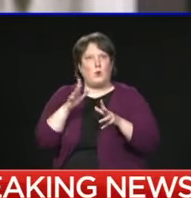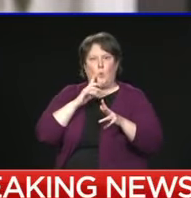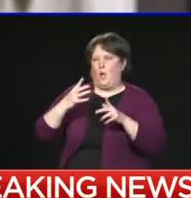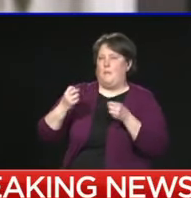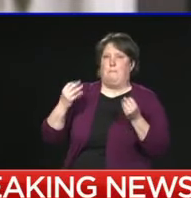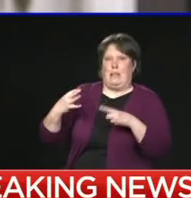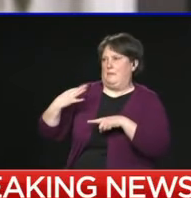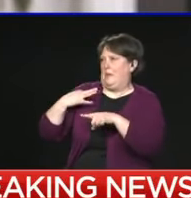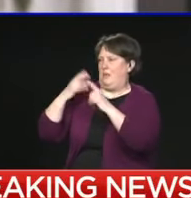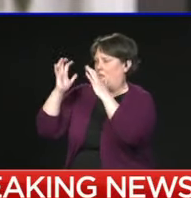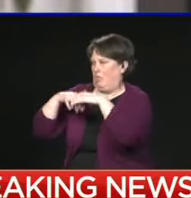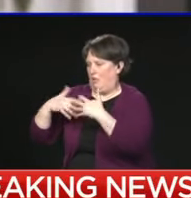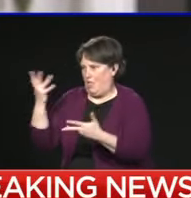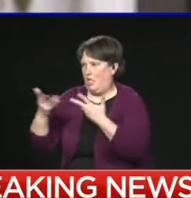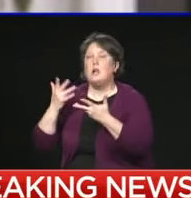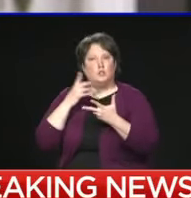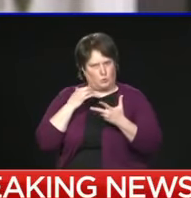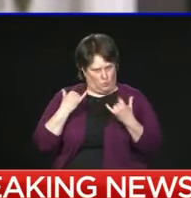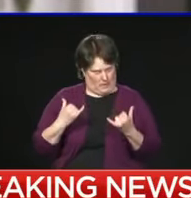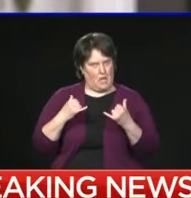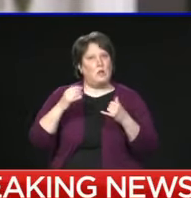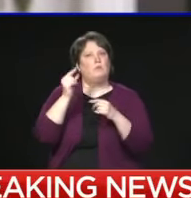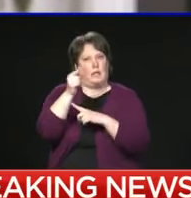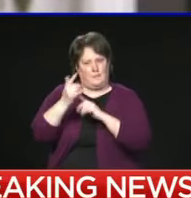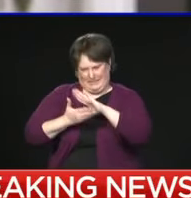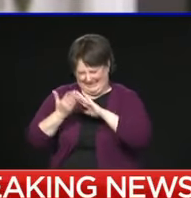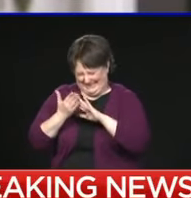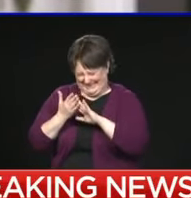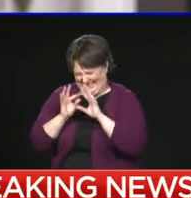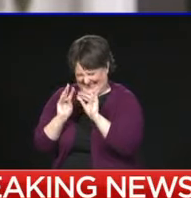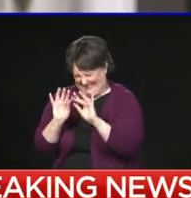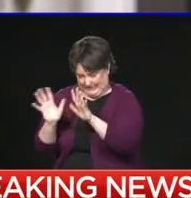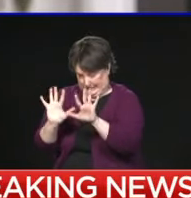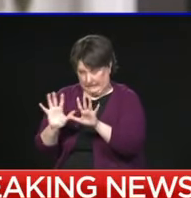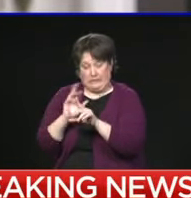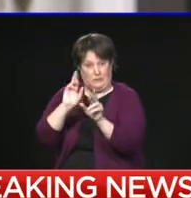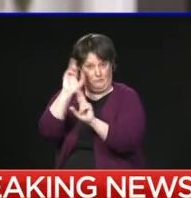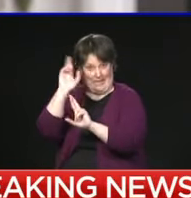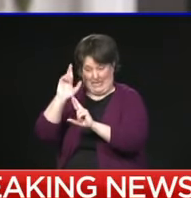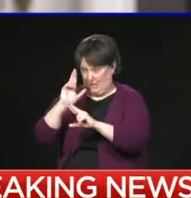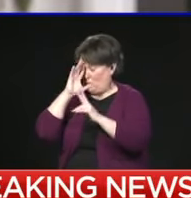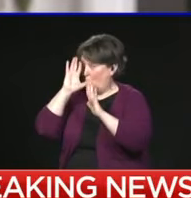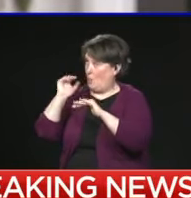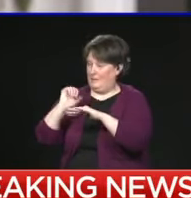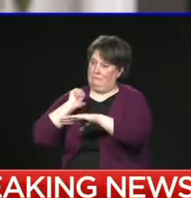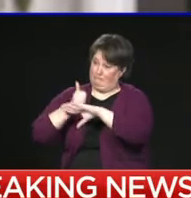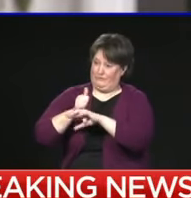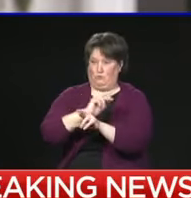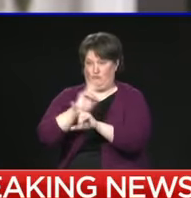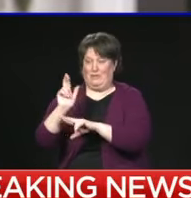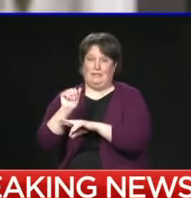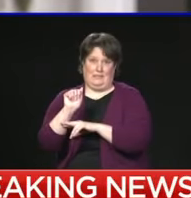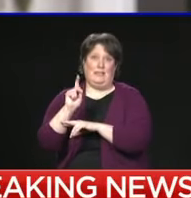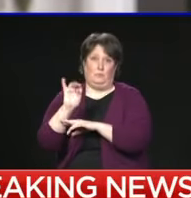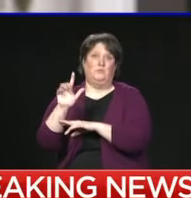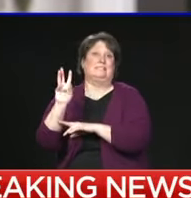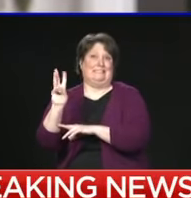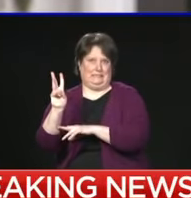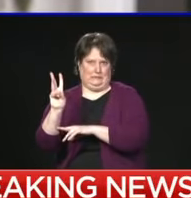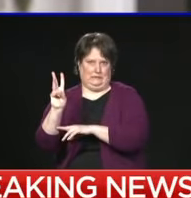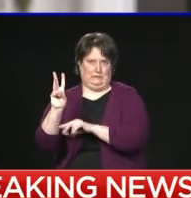the government is working on, and we are, in fact, hoping to have the system in